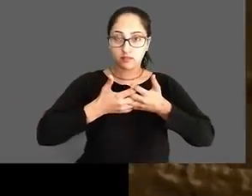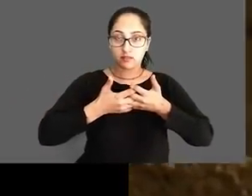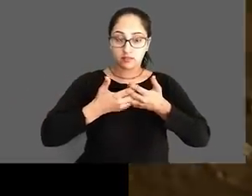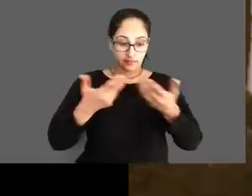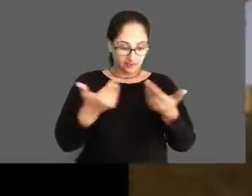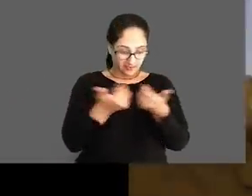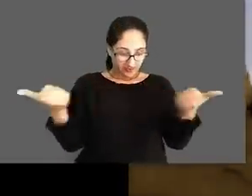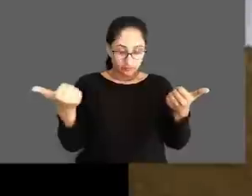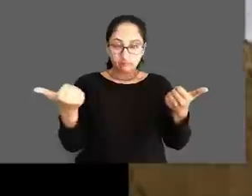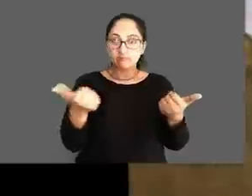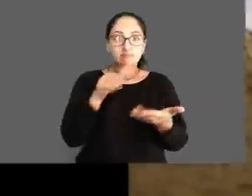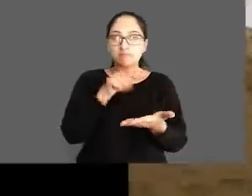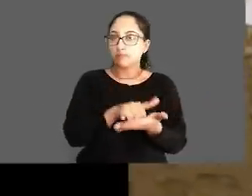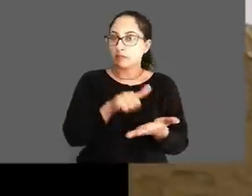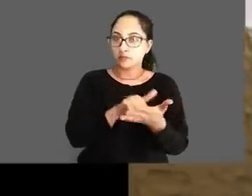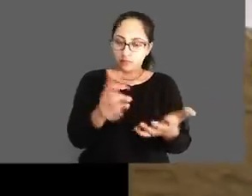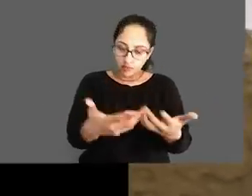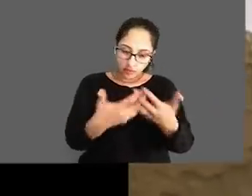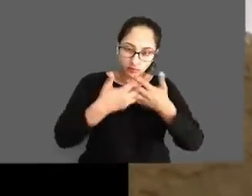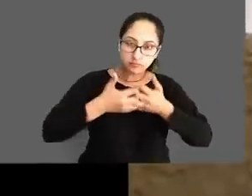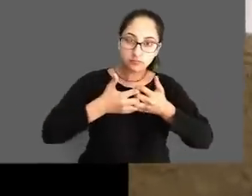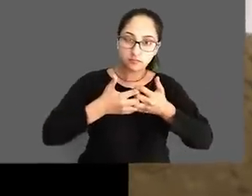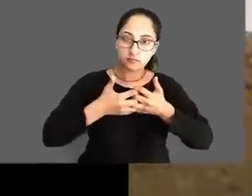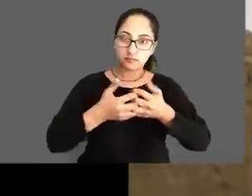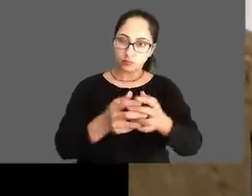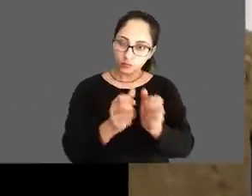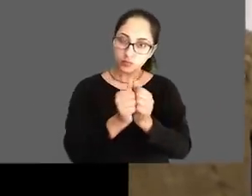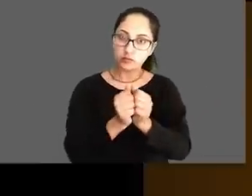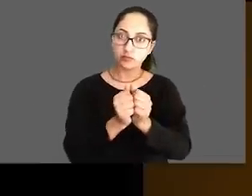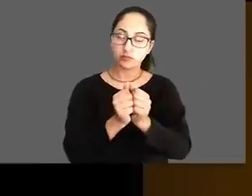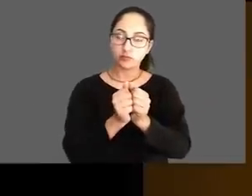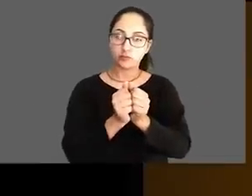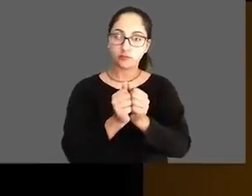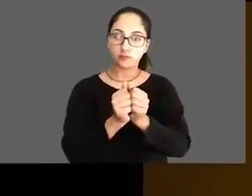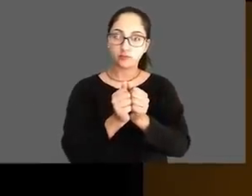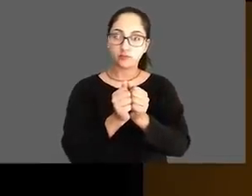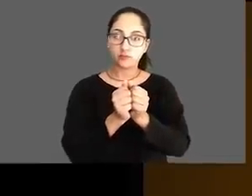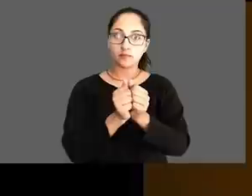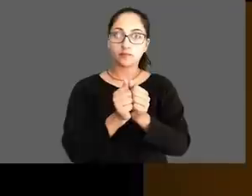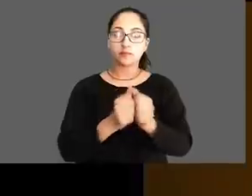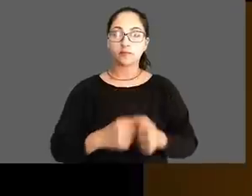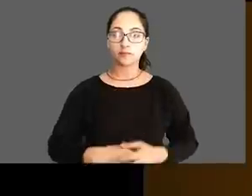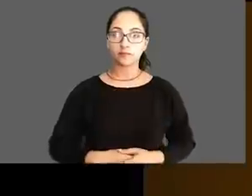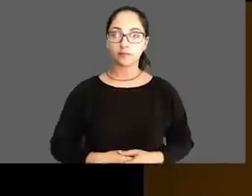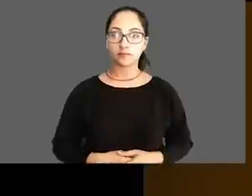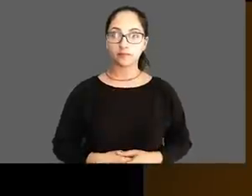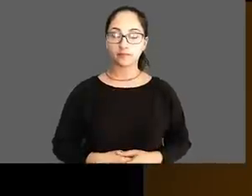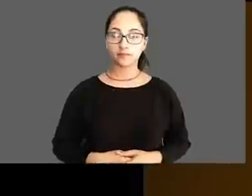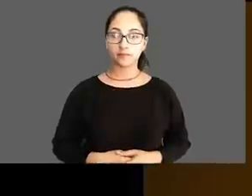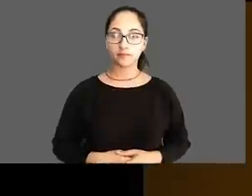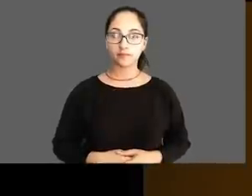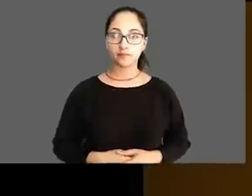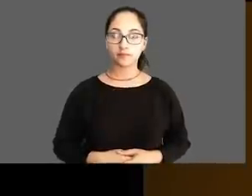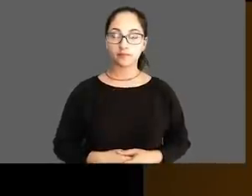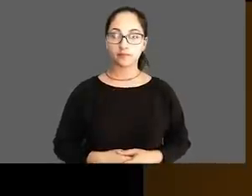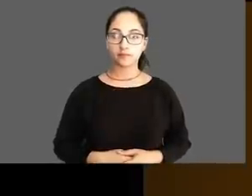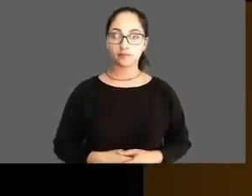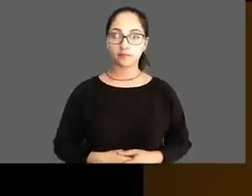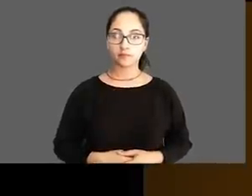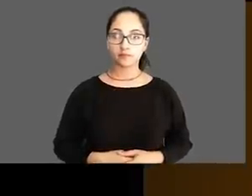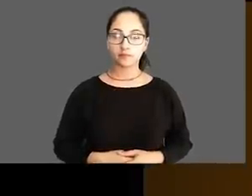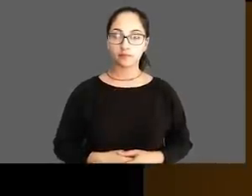imagine this separation or their separation. This unity underpins